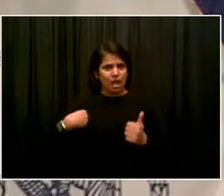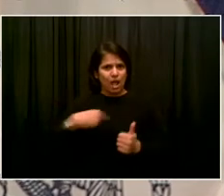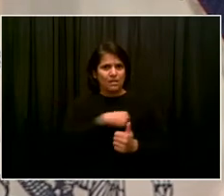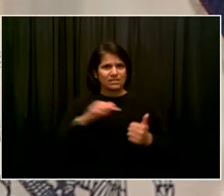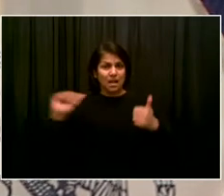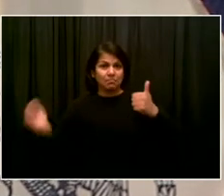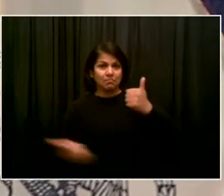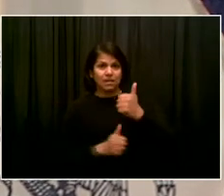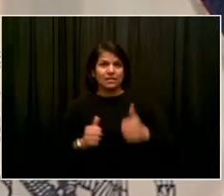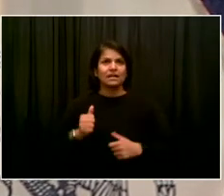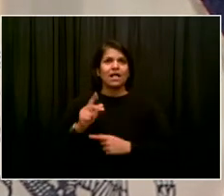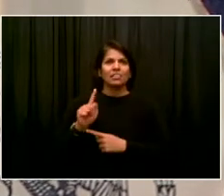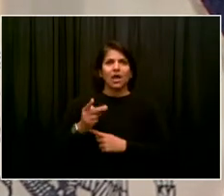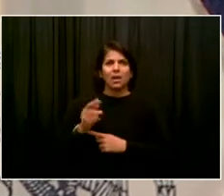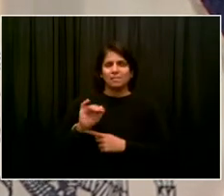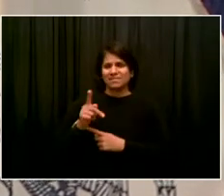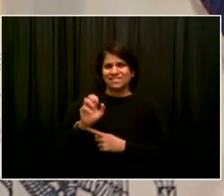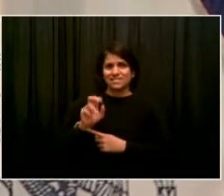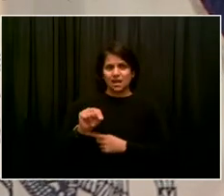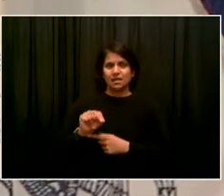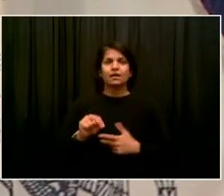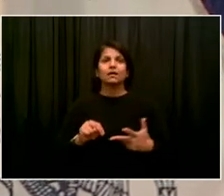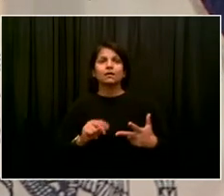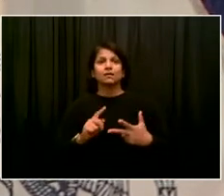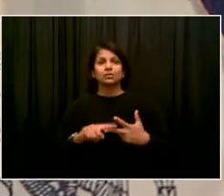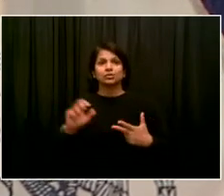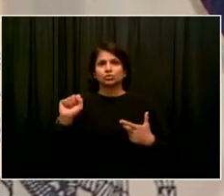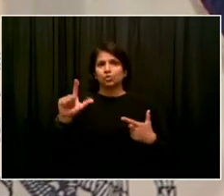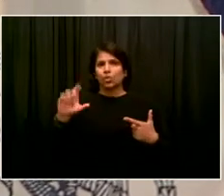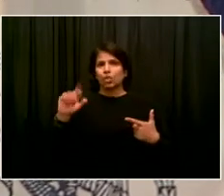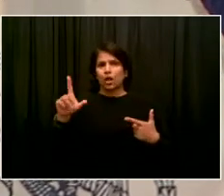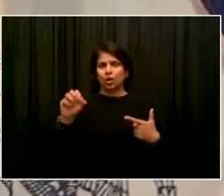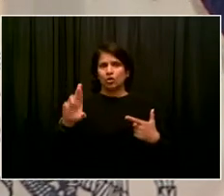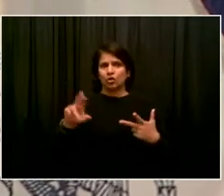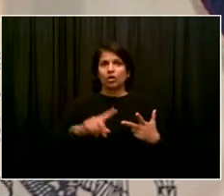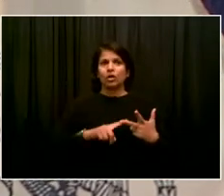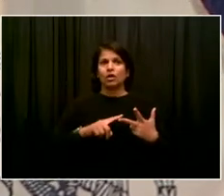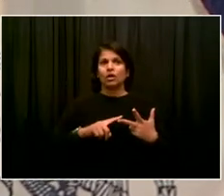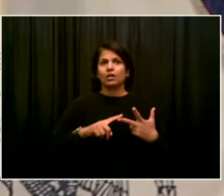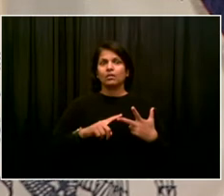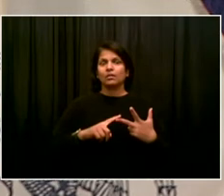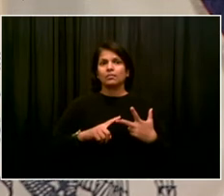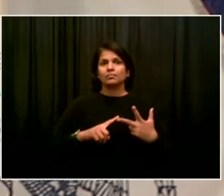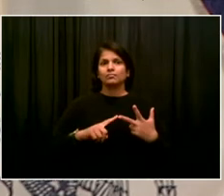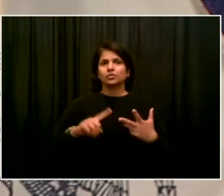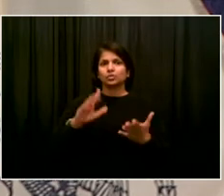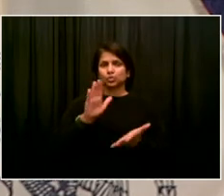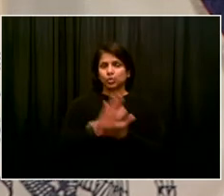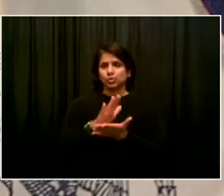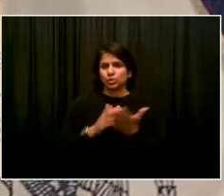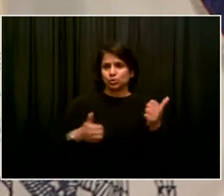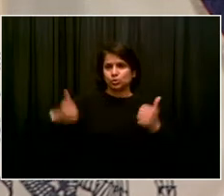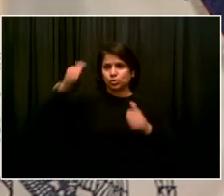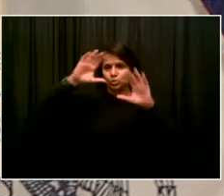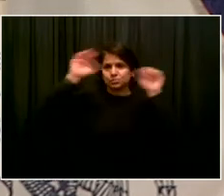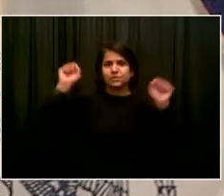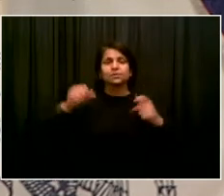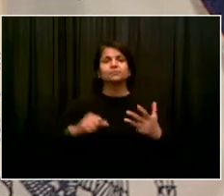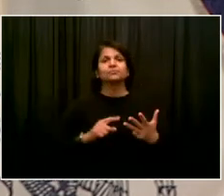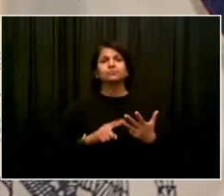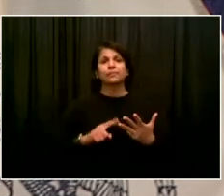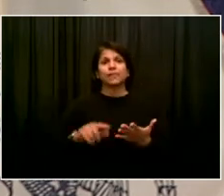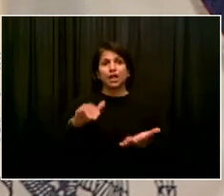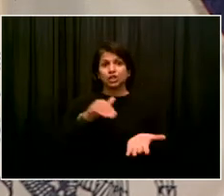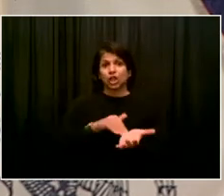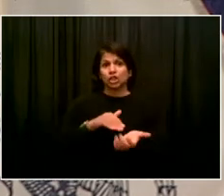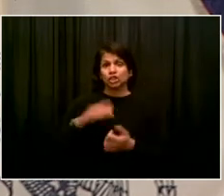Director, Chancellor Misha Porter, Dr. Dave Choksi, Health Commissioner, Dr. Mitch Katz, President and CEO of New